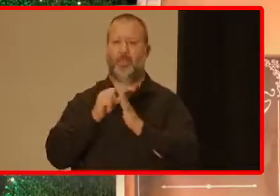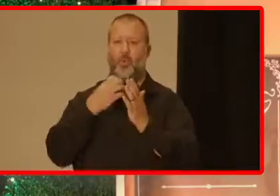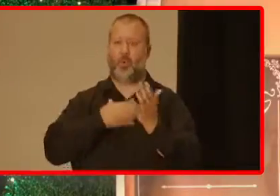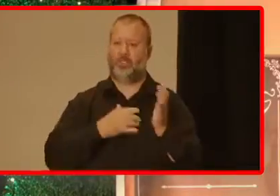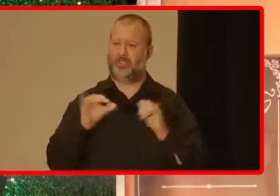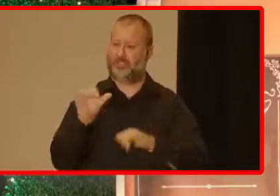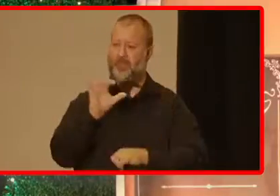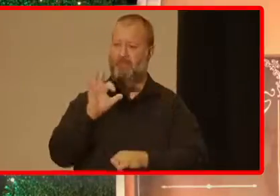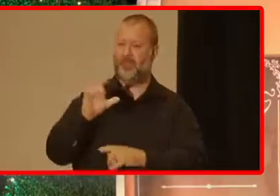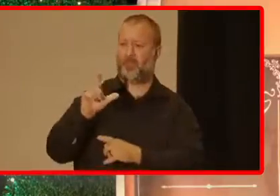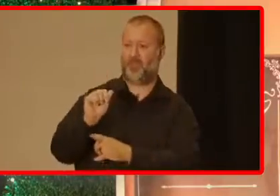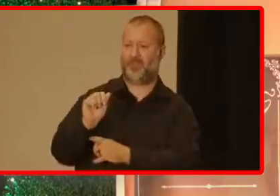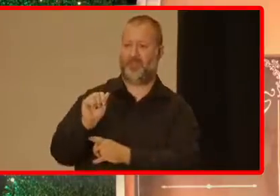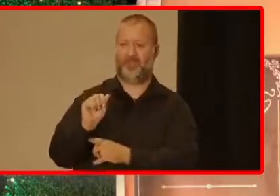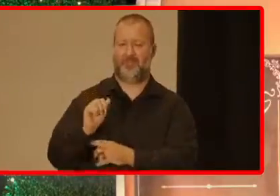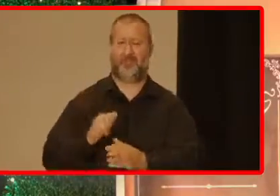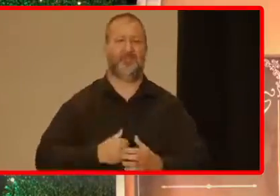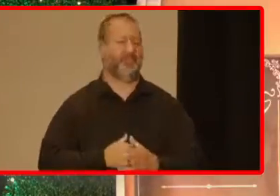to be like.